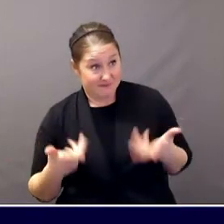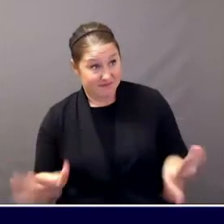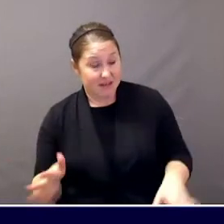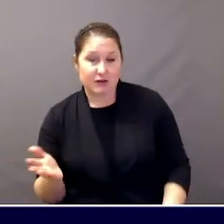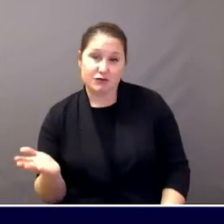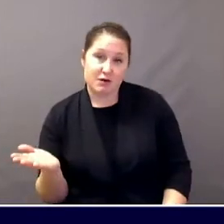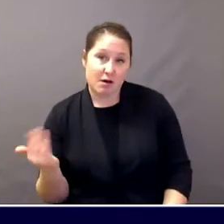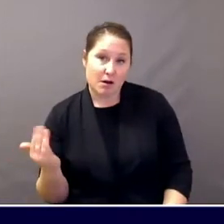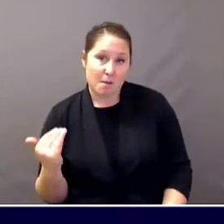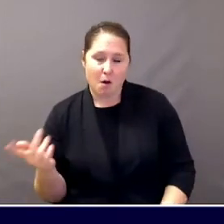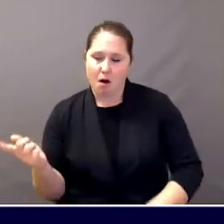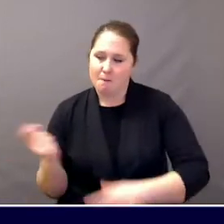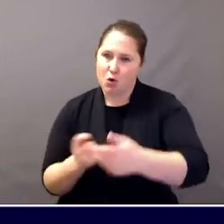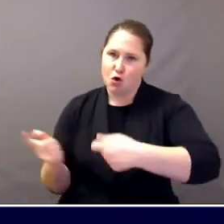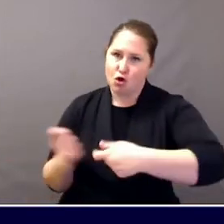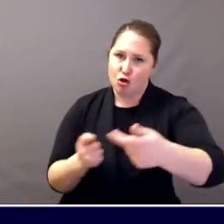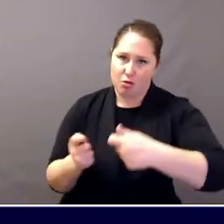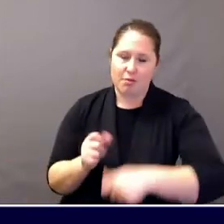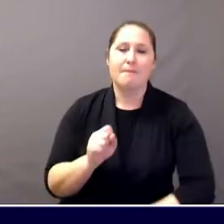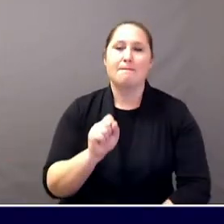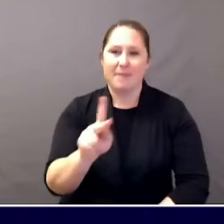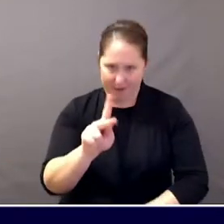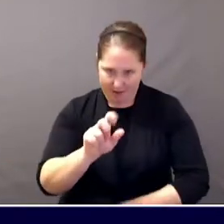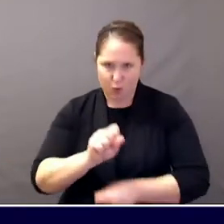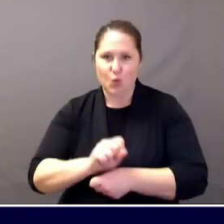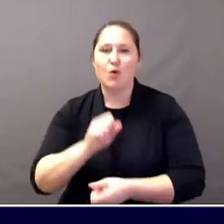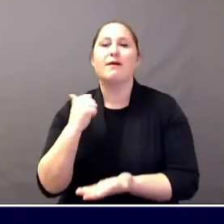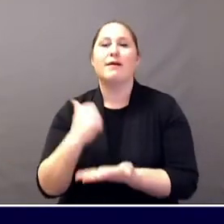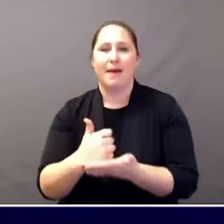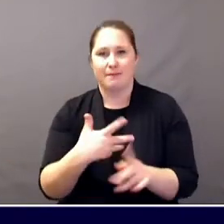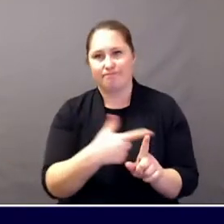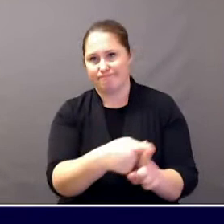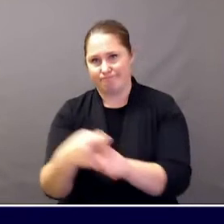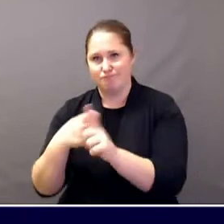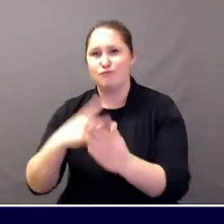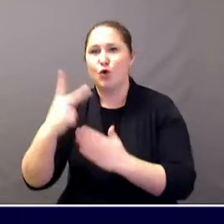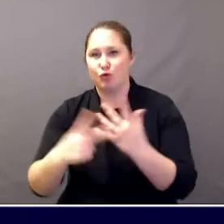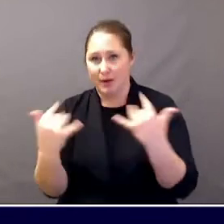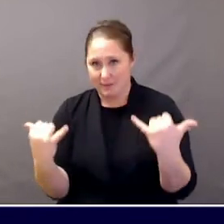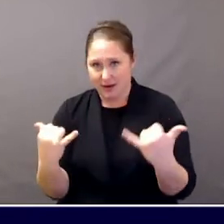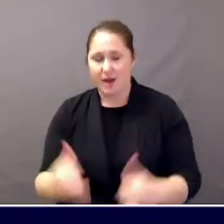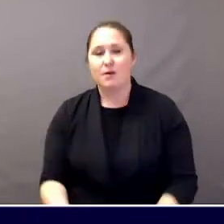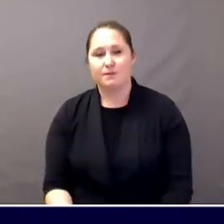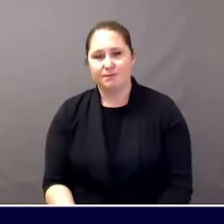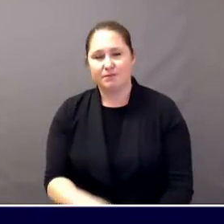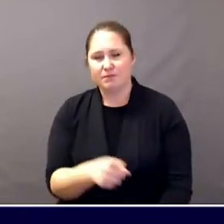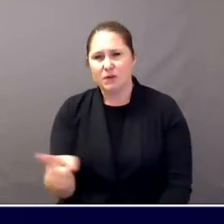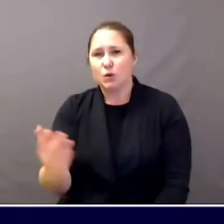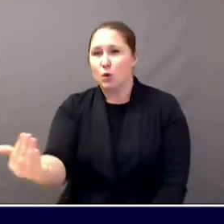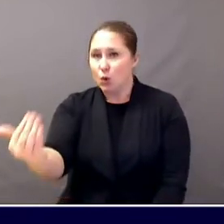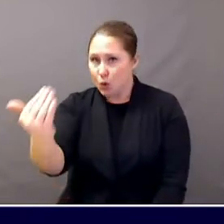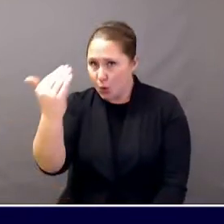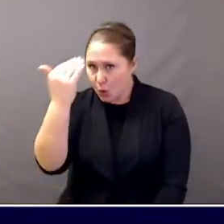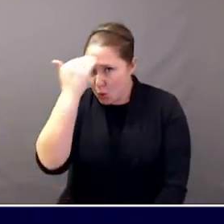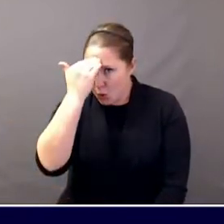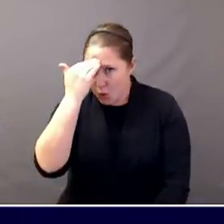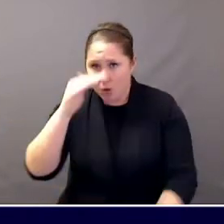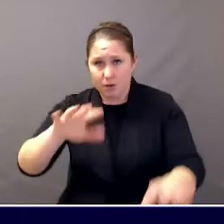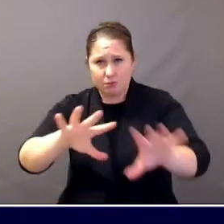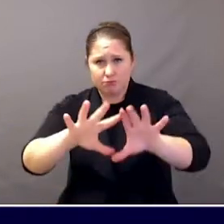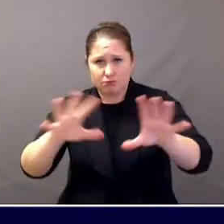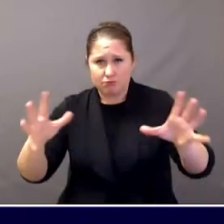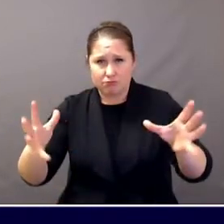and out of schools and elsewhere to help with the vaccination program, because they know universally it is